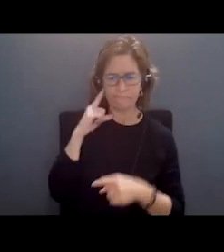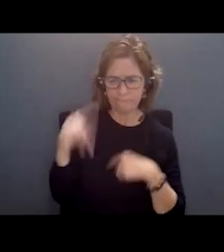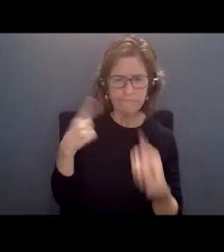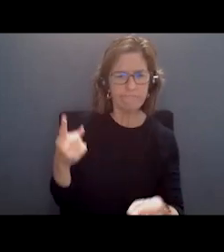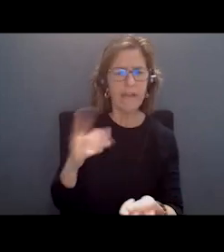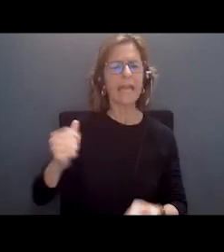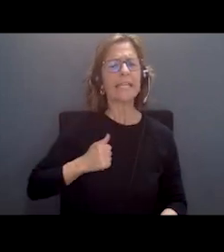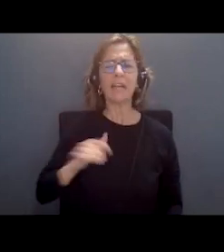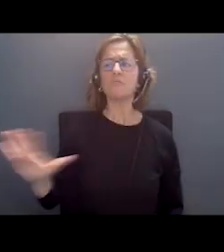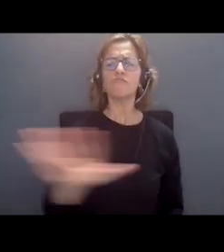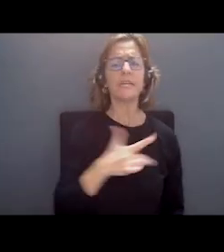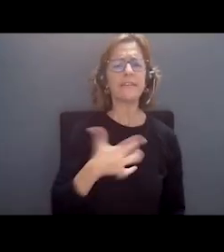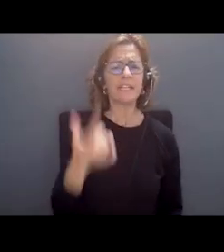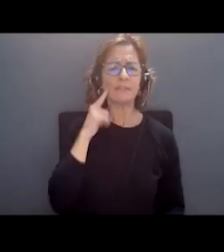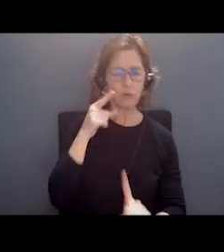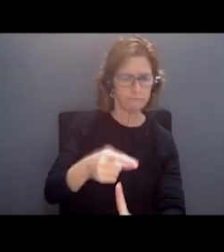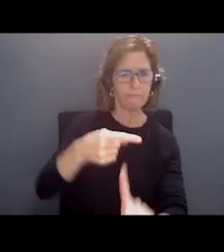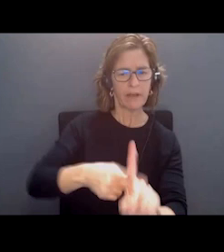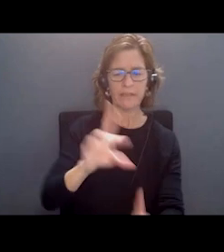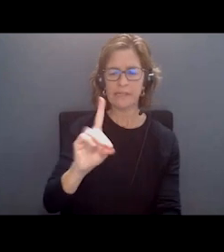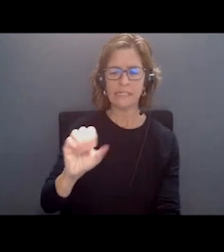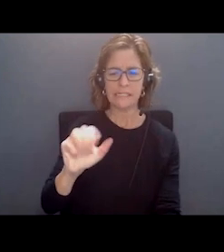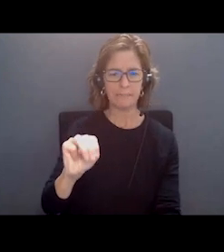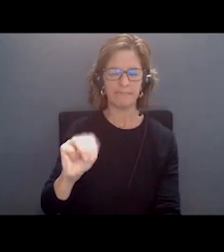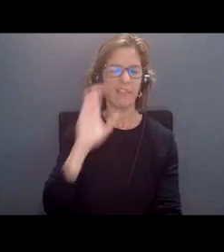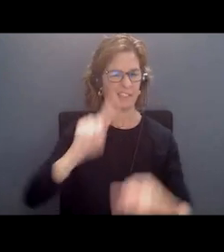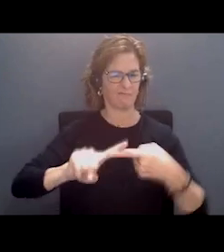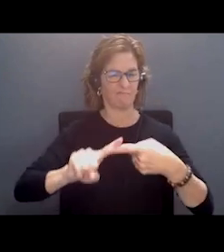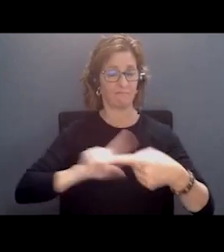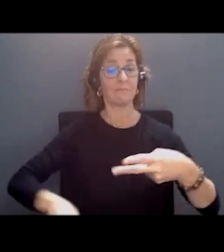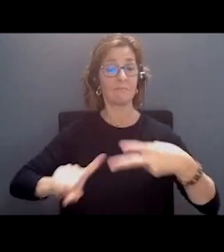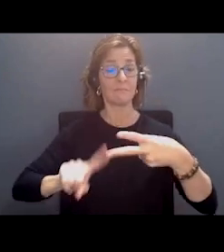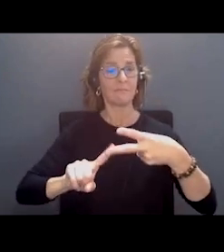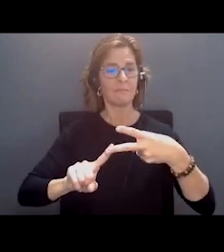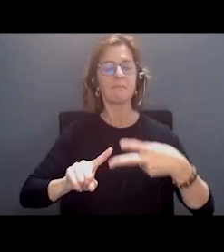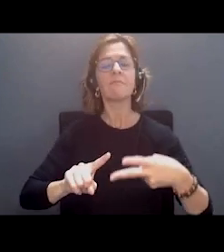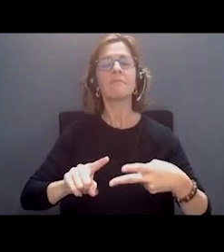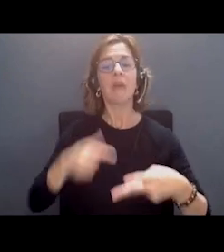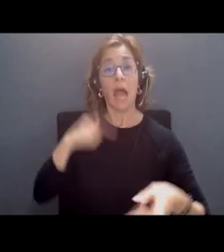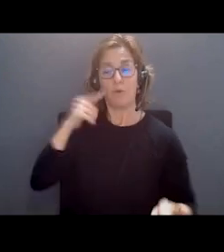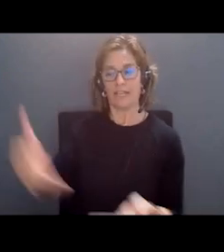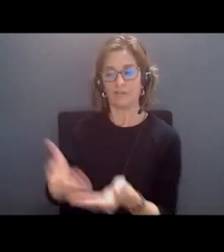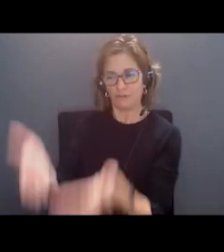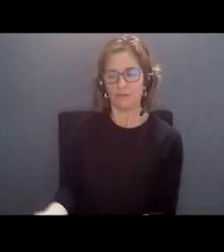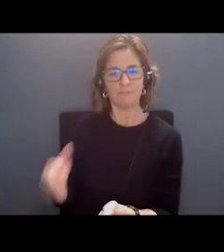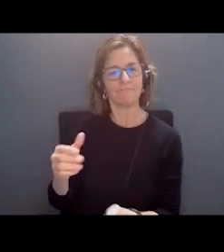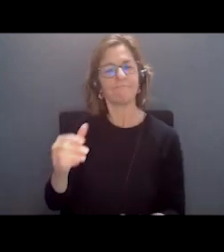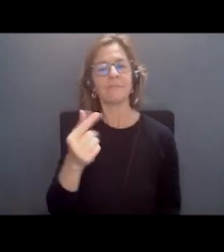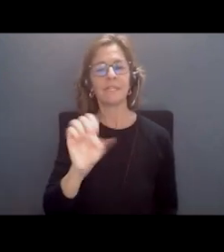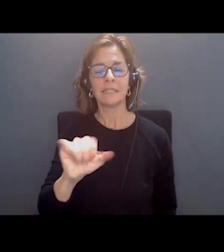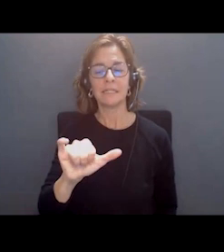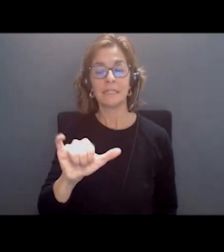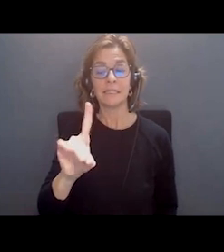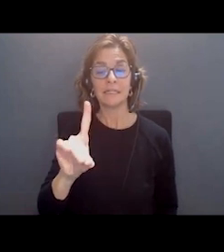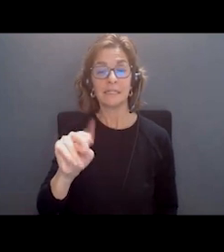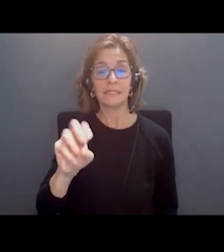Next, I will introduce our guest speaker for today, Sydney Kidder. Sydney will share her career journey with us, the mentors